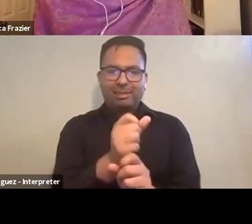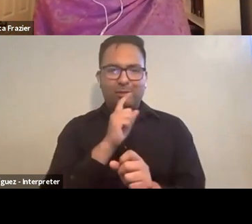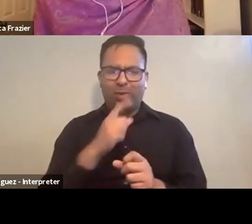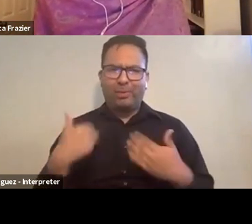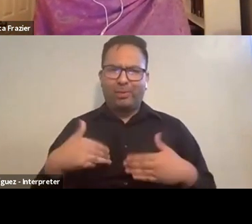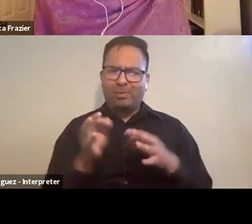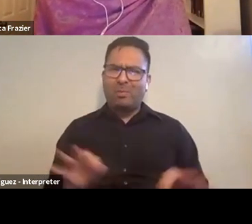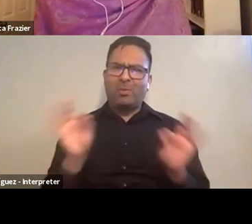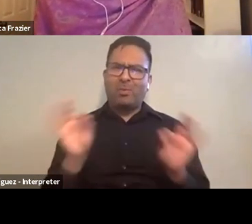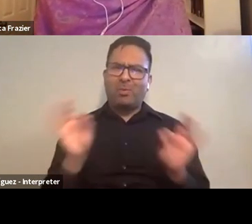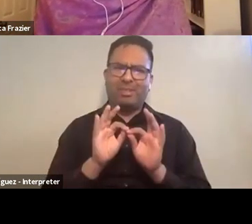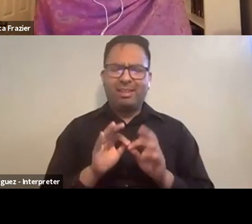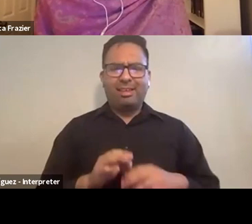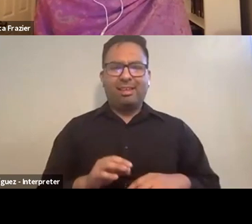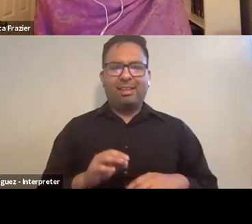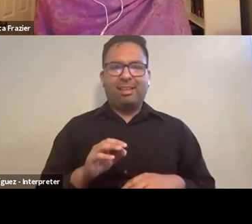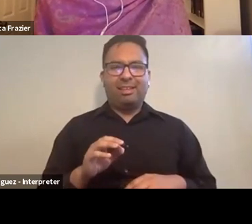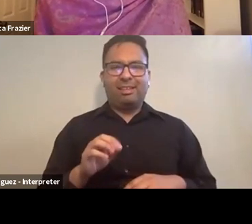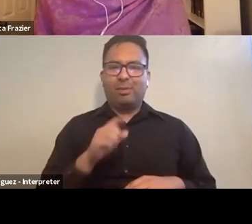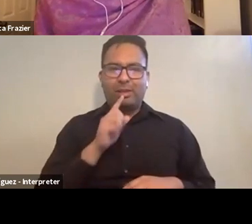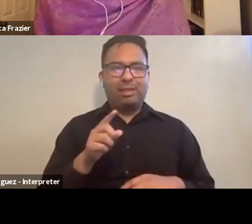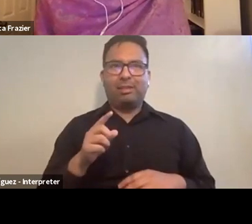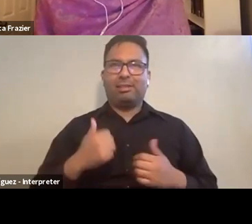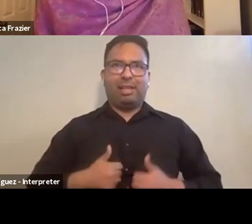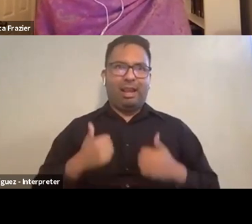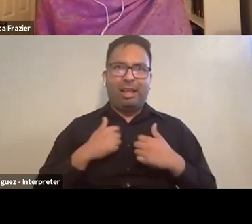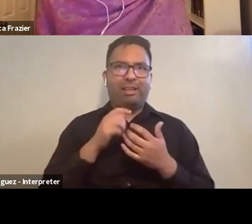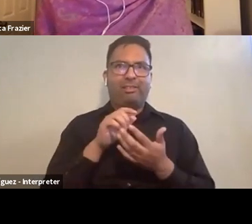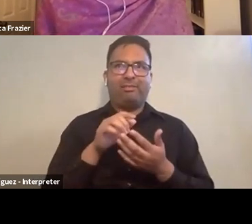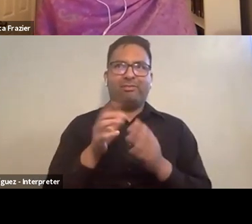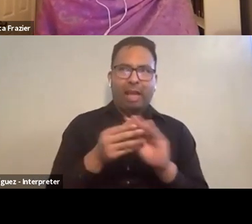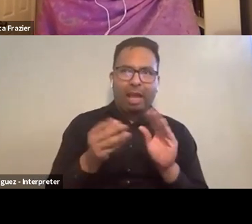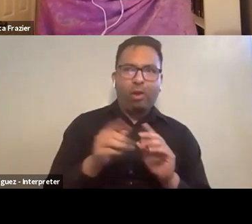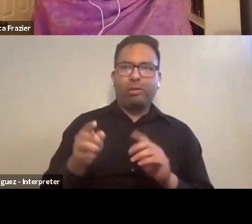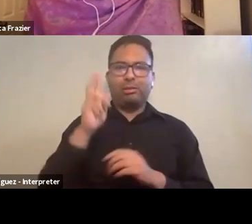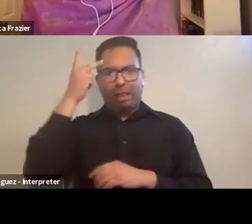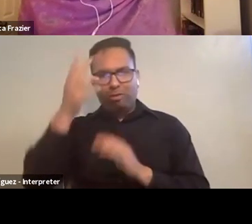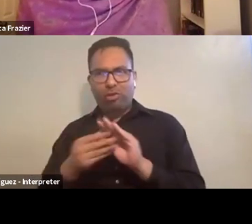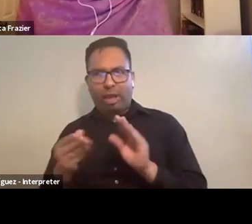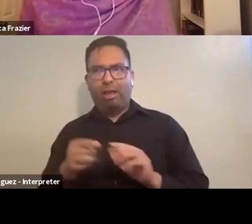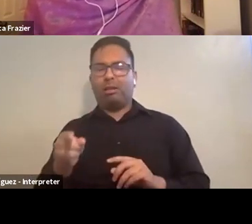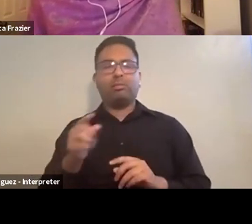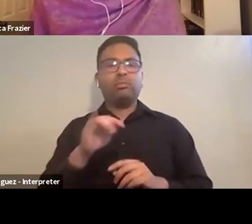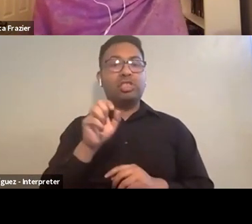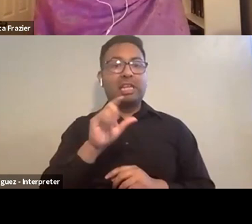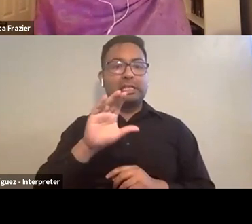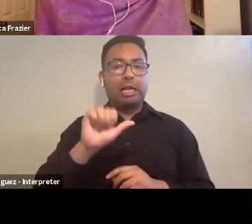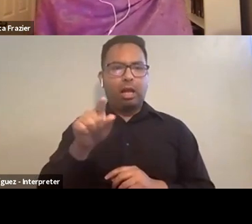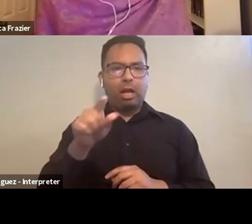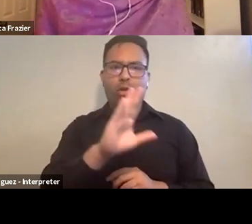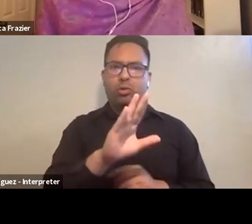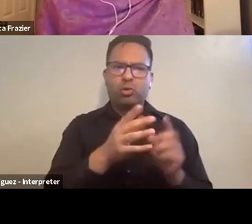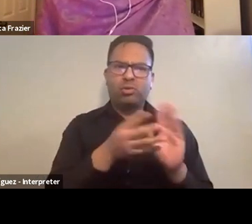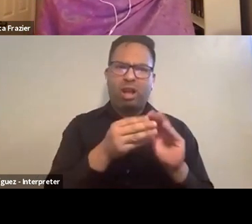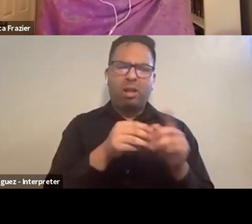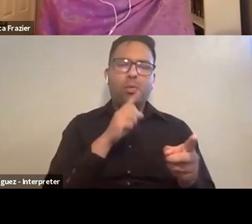important life accounts and political accounts that she shares there. And Jessica, what your talk reminds me of is just the materiality